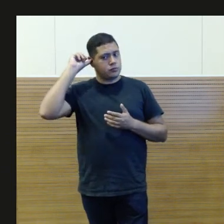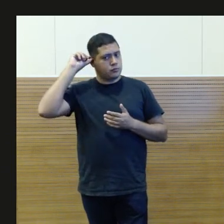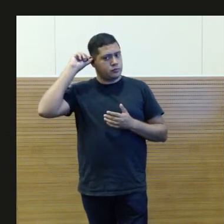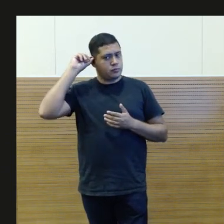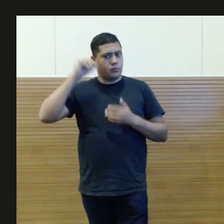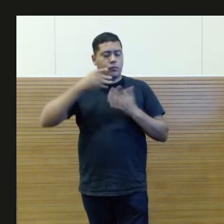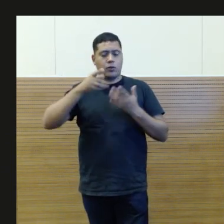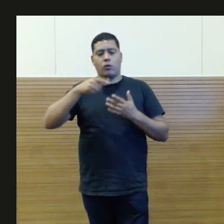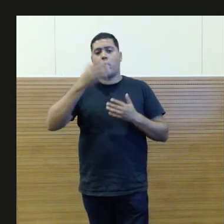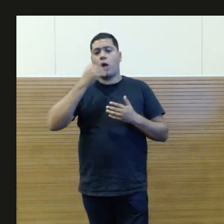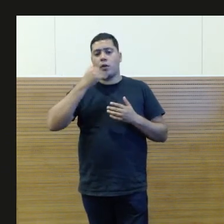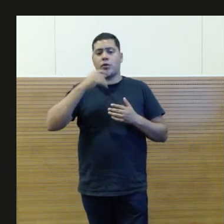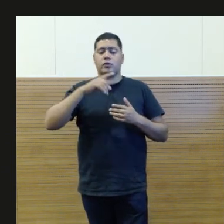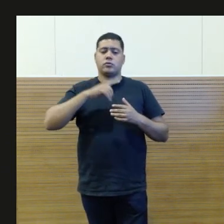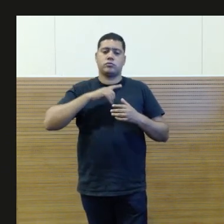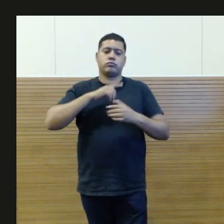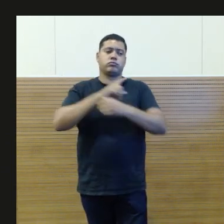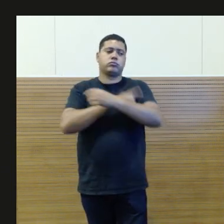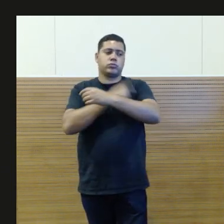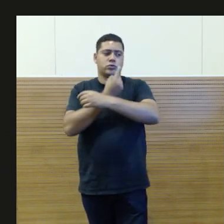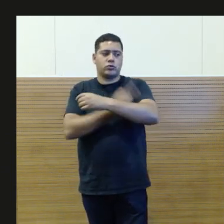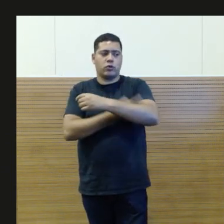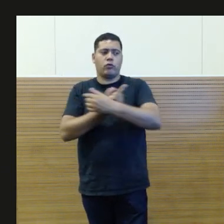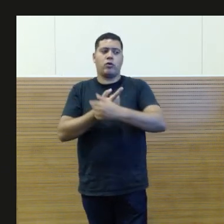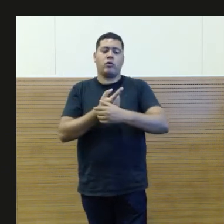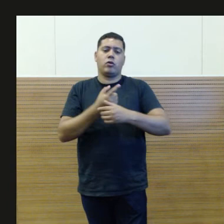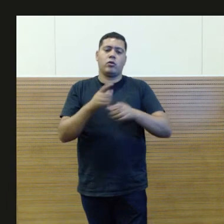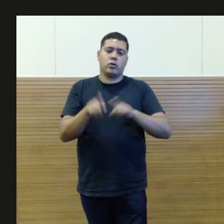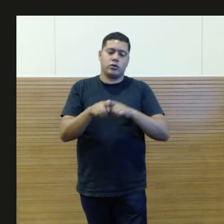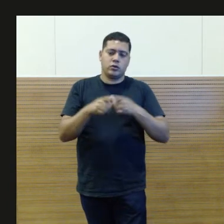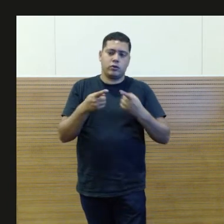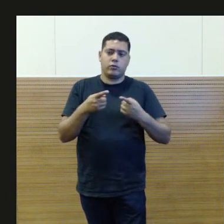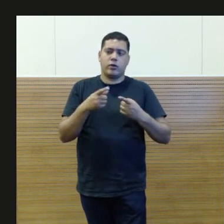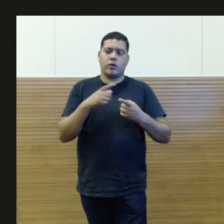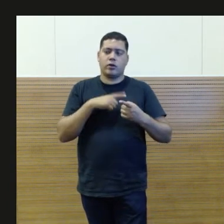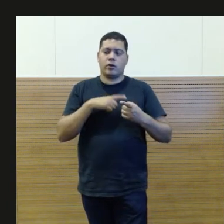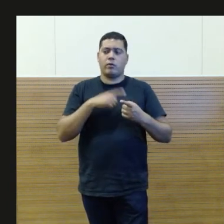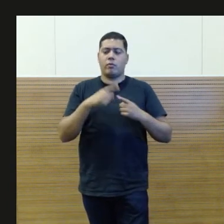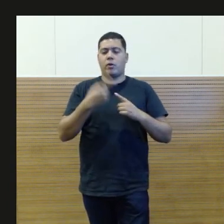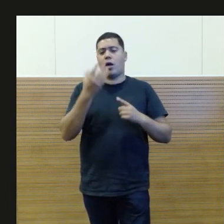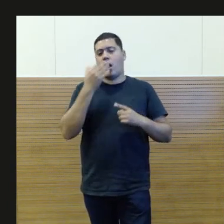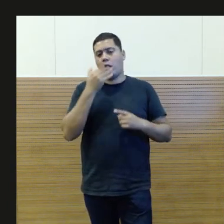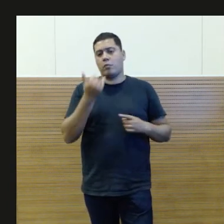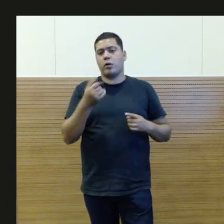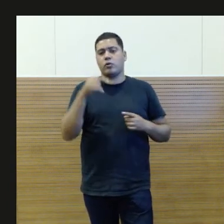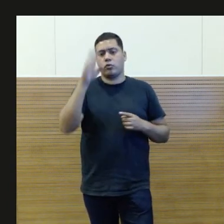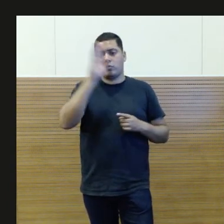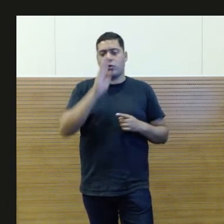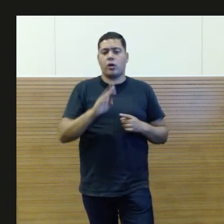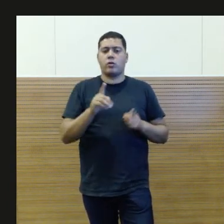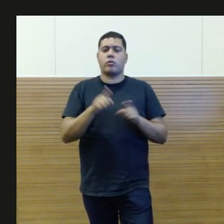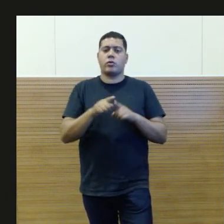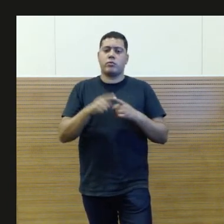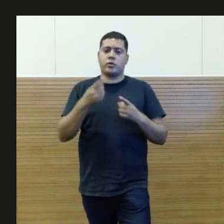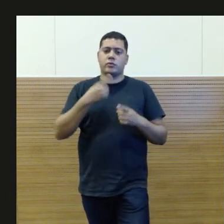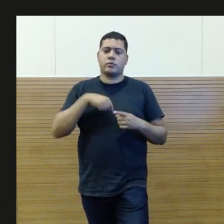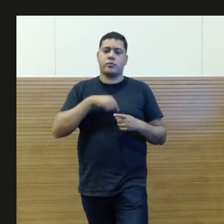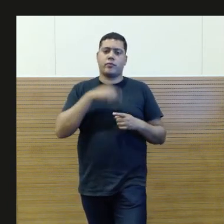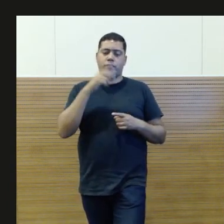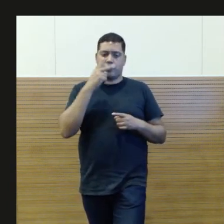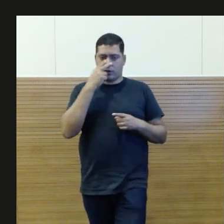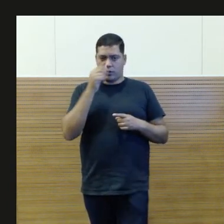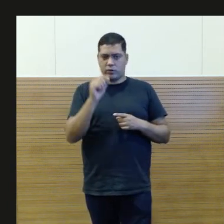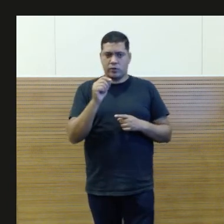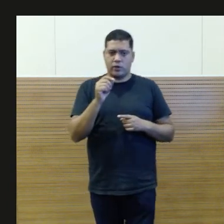this information, to strengthen the guide to be used by nutritionists as well as other health professionals for education